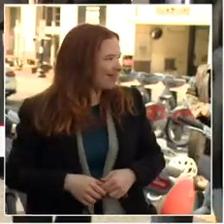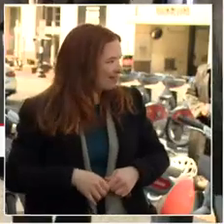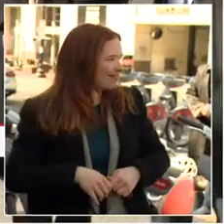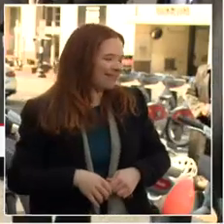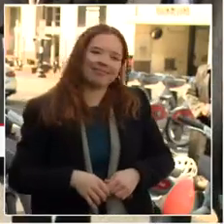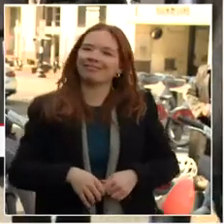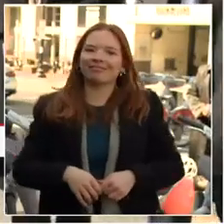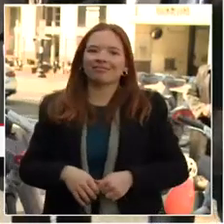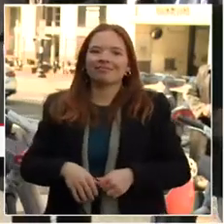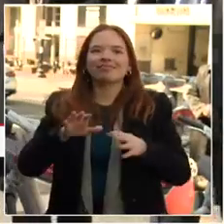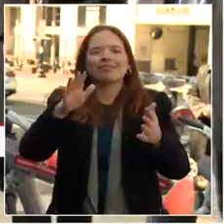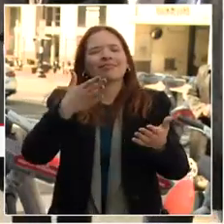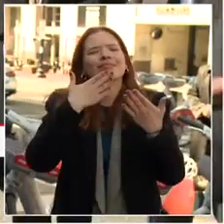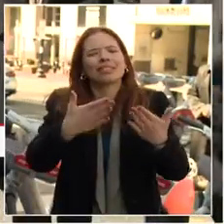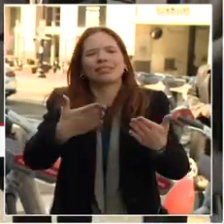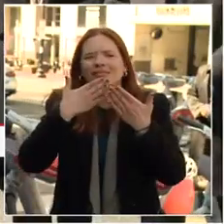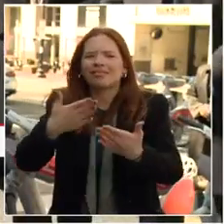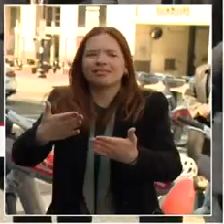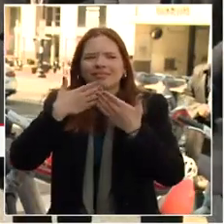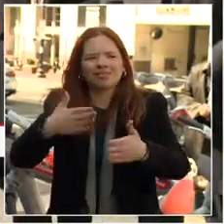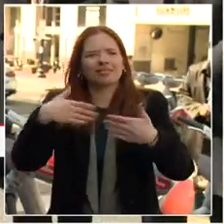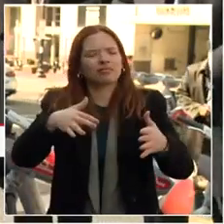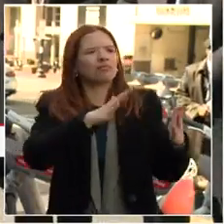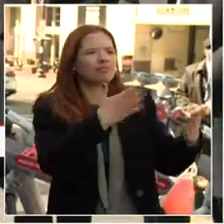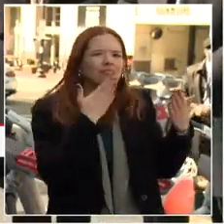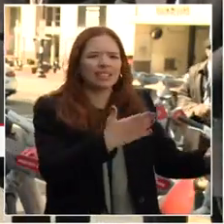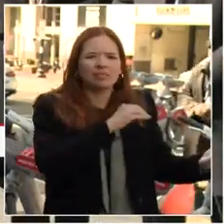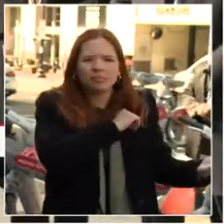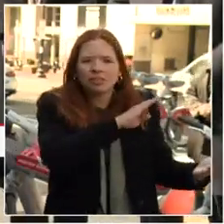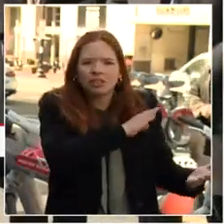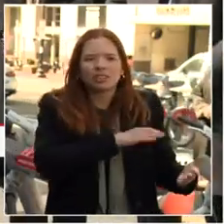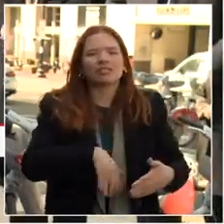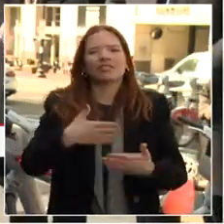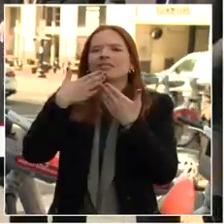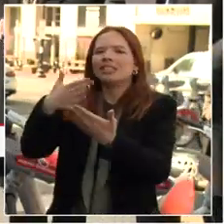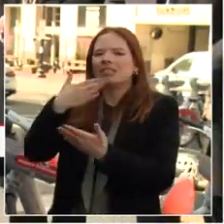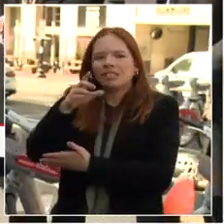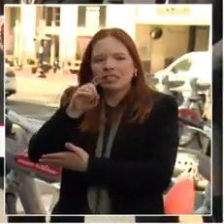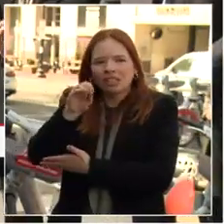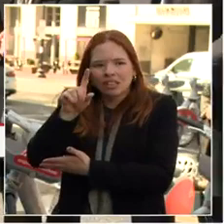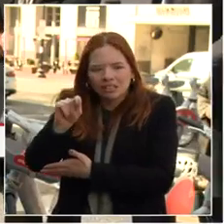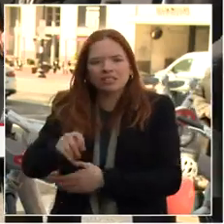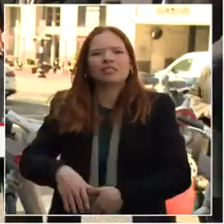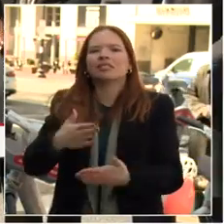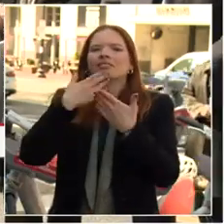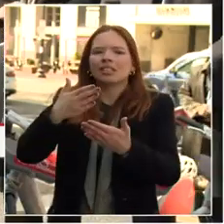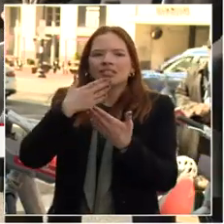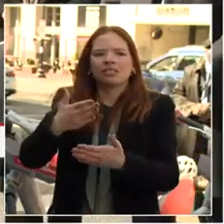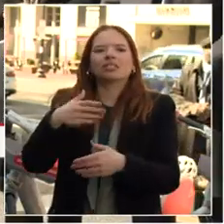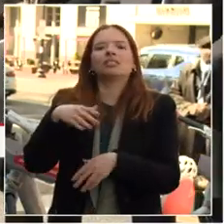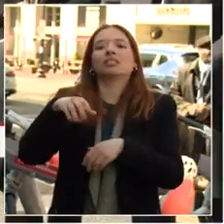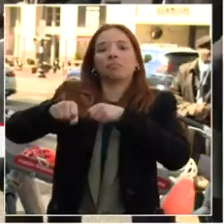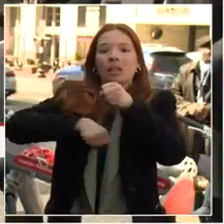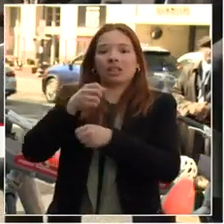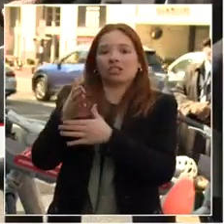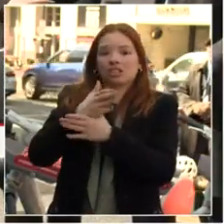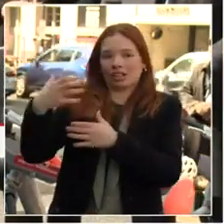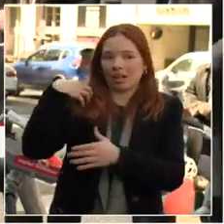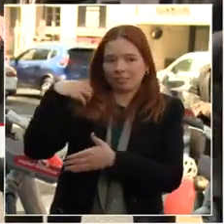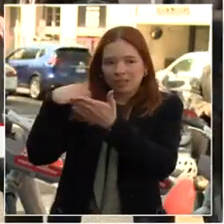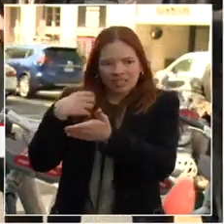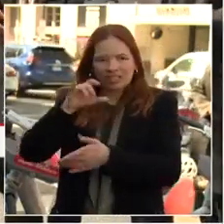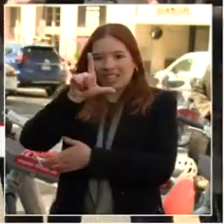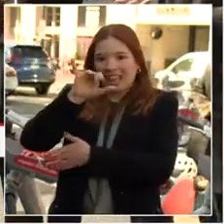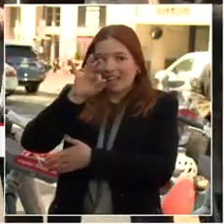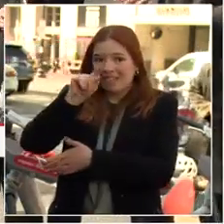Thank you very much. Thank you, Mayor Bowser, to DDOT, Capital Bike Share, and Lyft for putting this together, and really a great partnership. Let's give that another round of